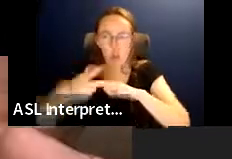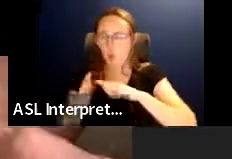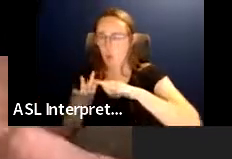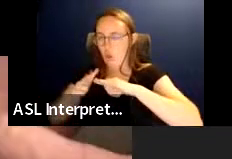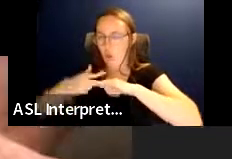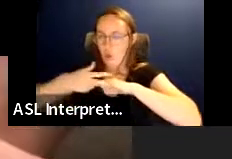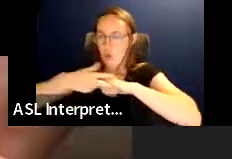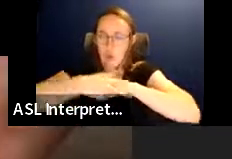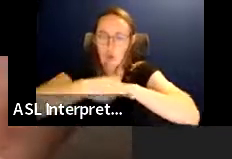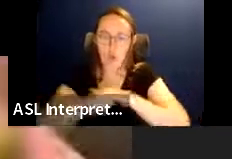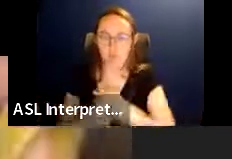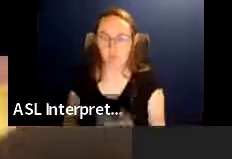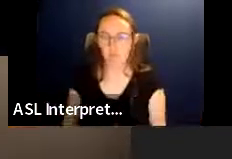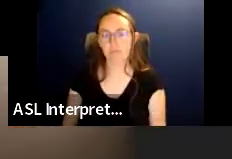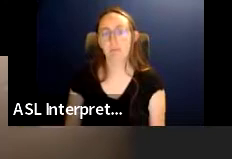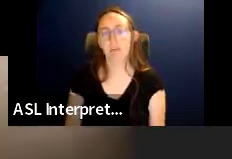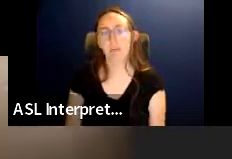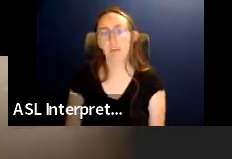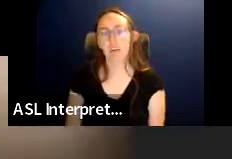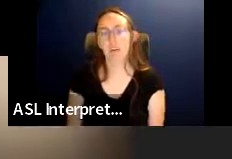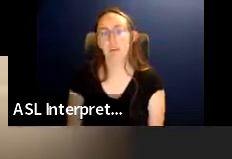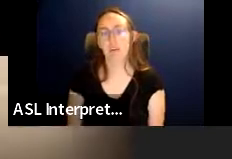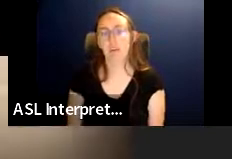those triangles.